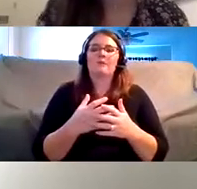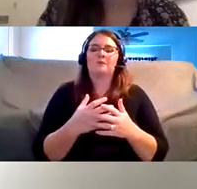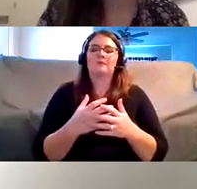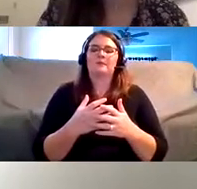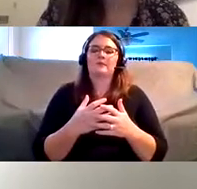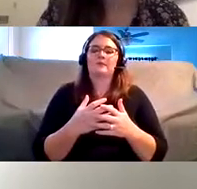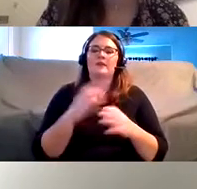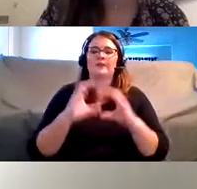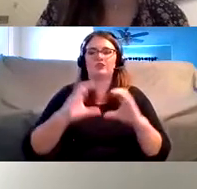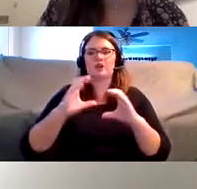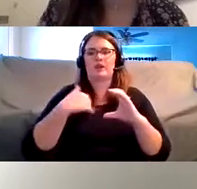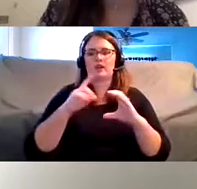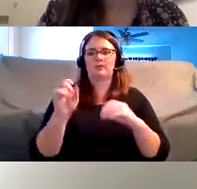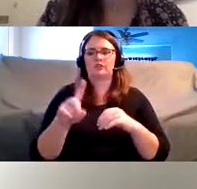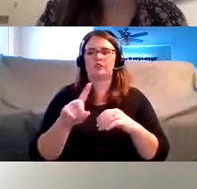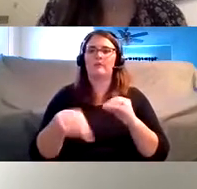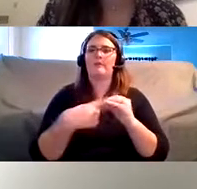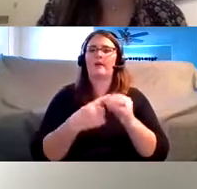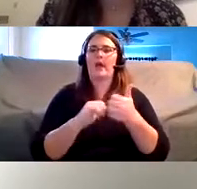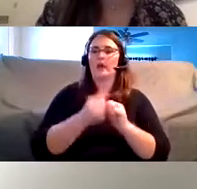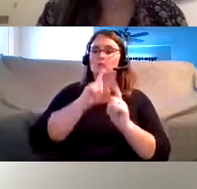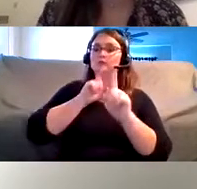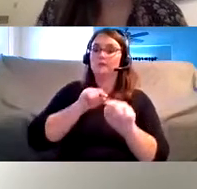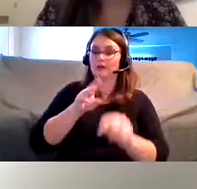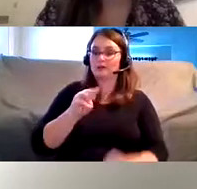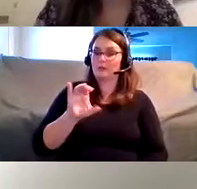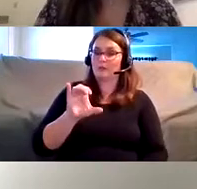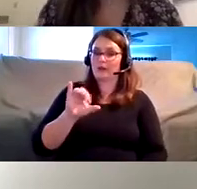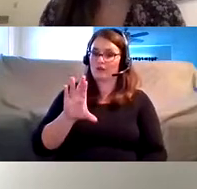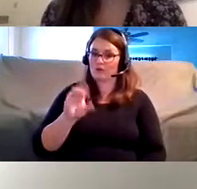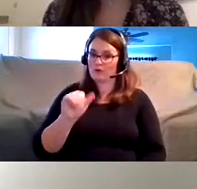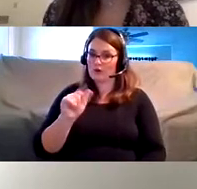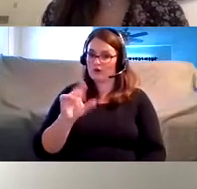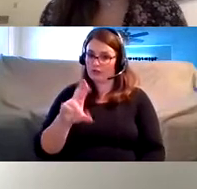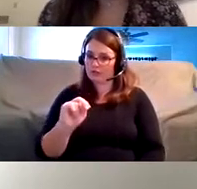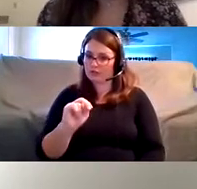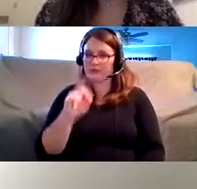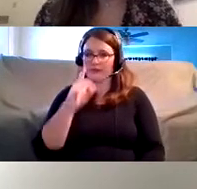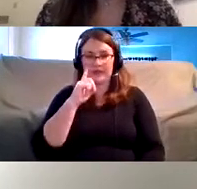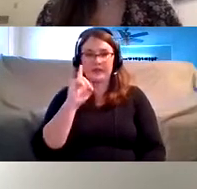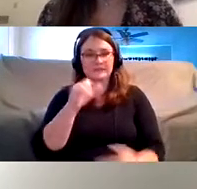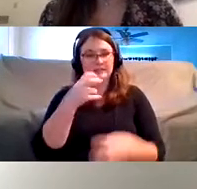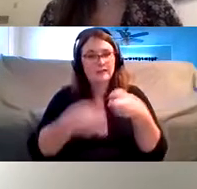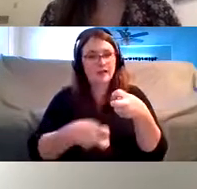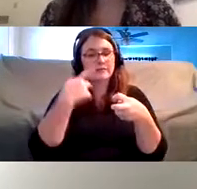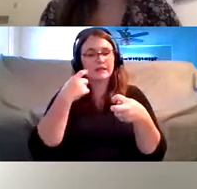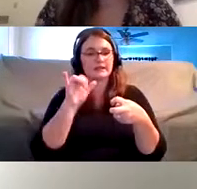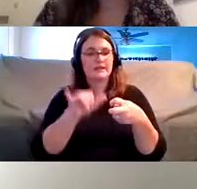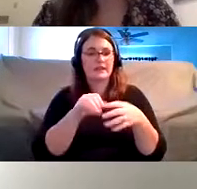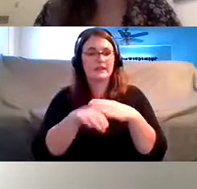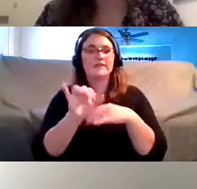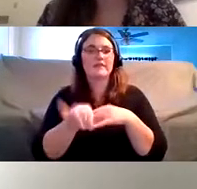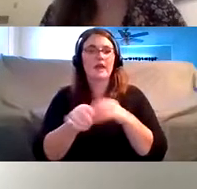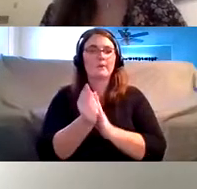to microaggressions? And I think part of this is really tough because in the moment, it's often difficult to recognize them as microaggressions.